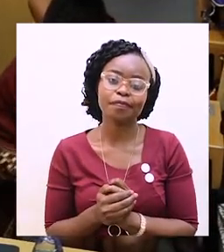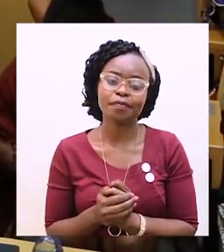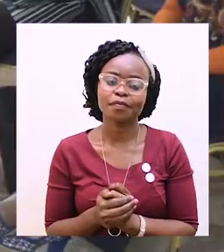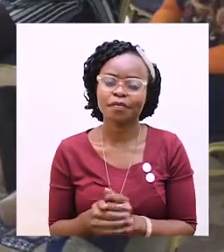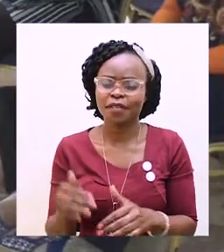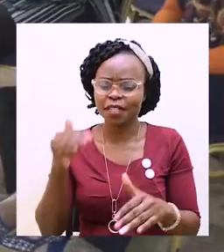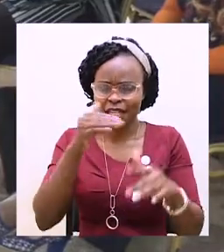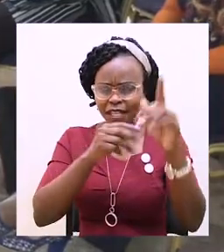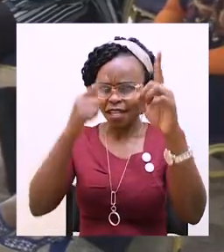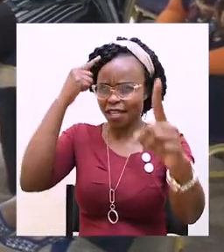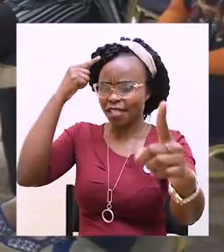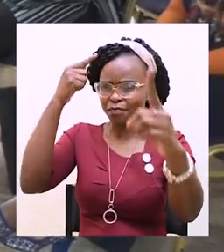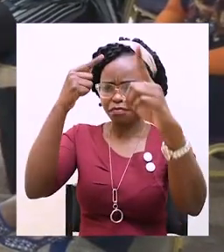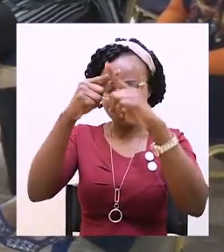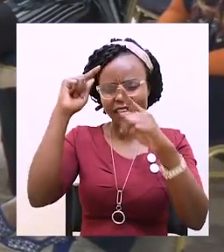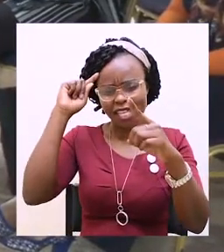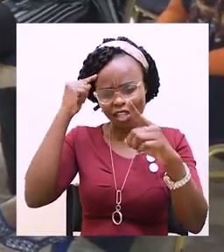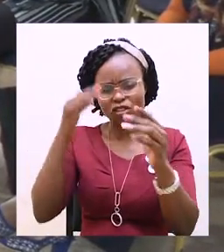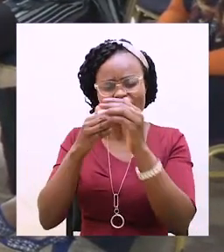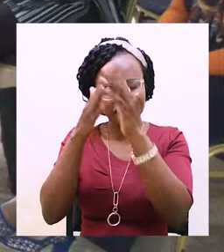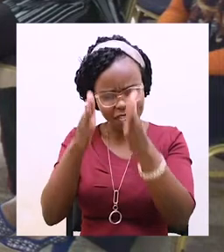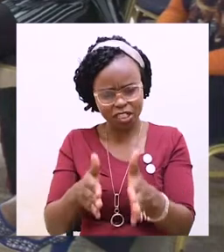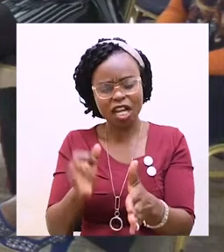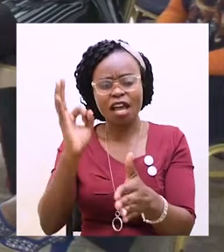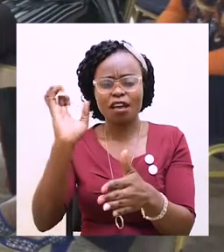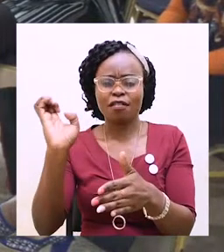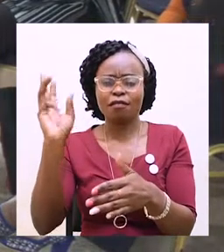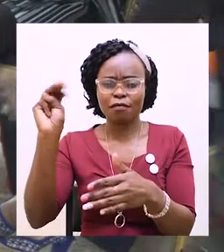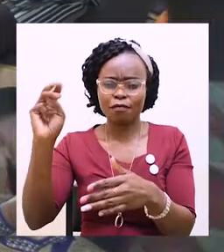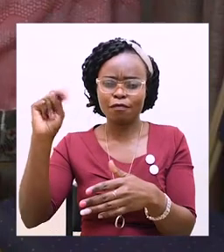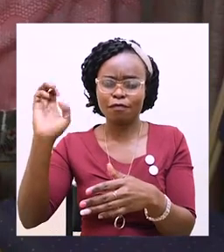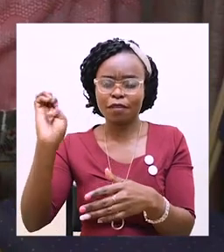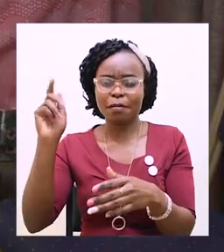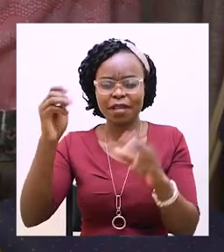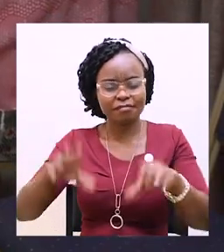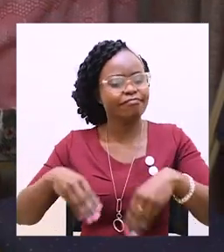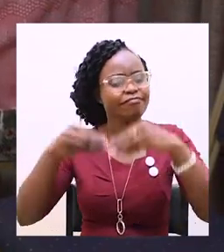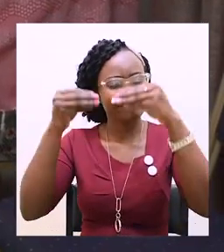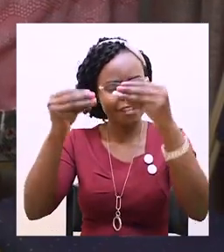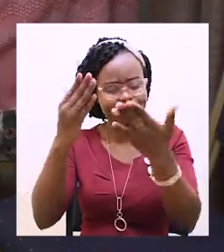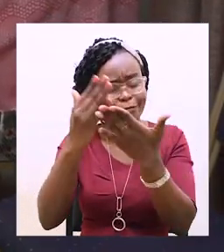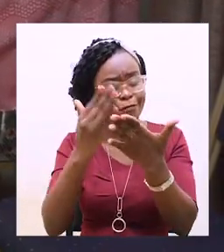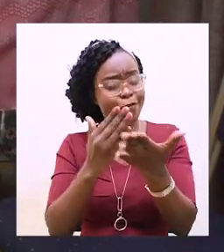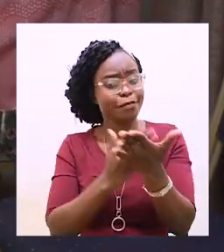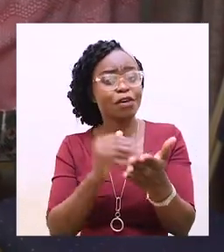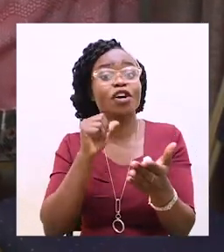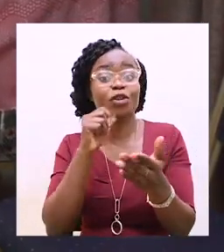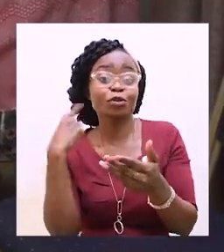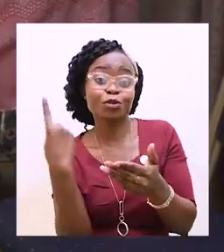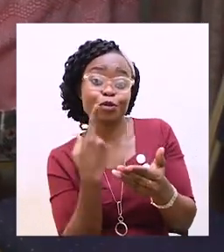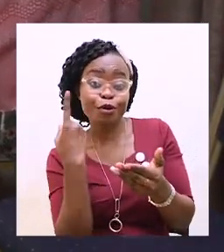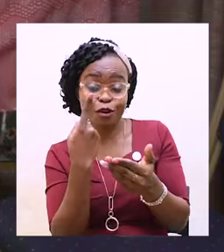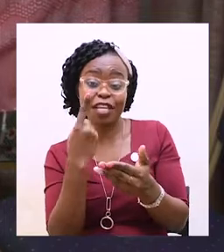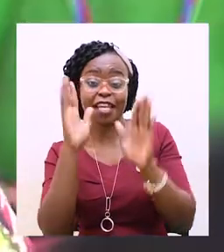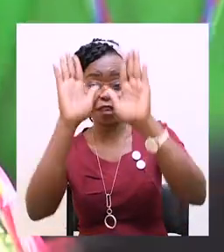In her spearheading thought leadership in Africa, FEMNET interrogates and delivers programs that are not only relevant